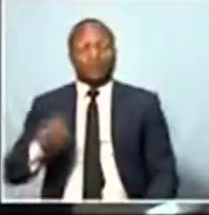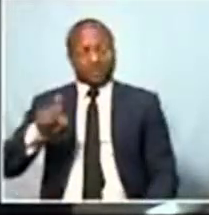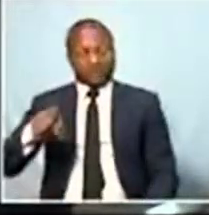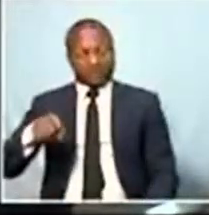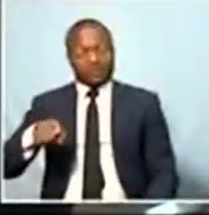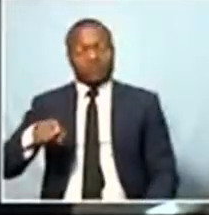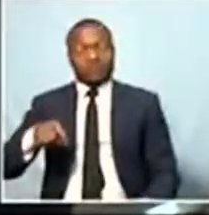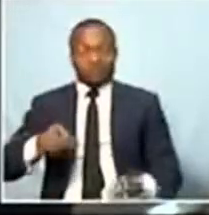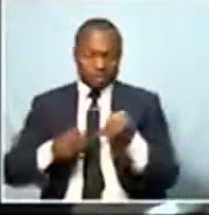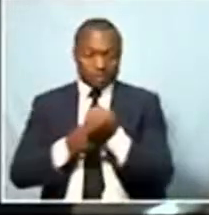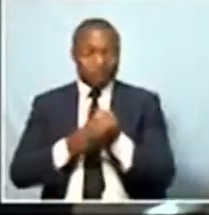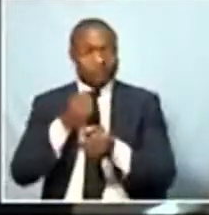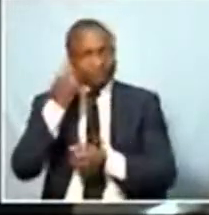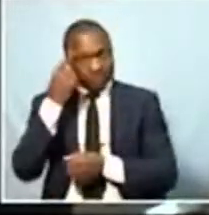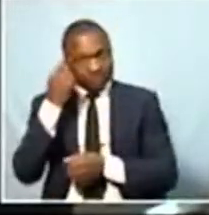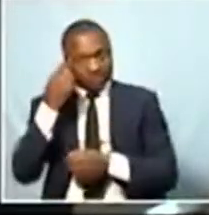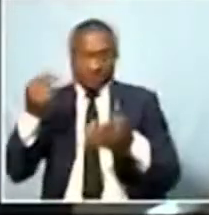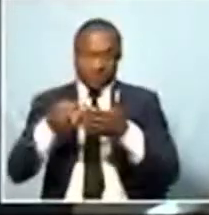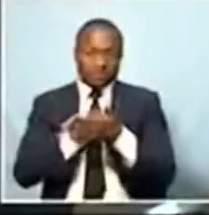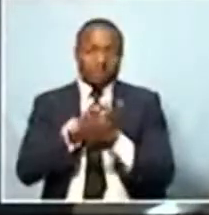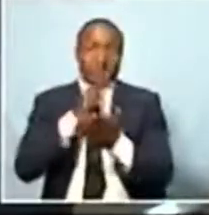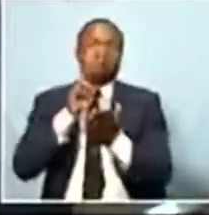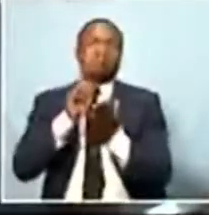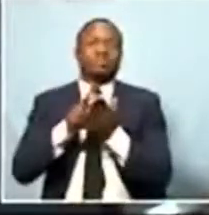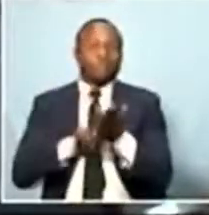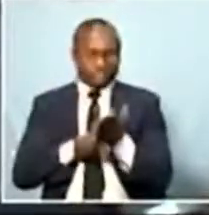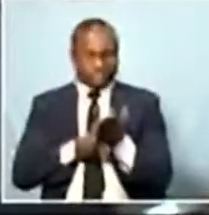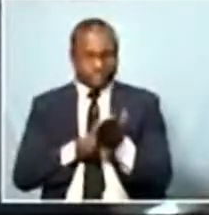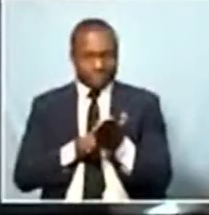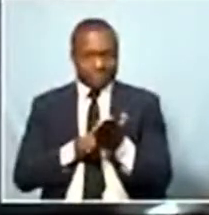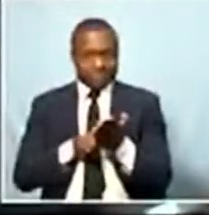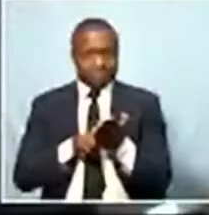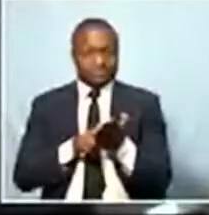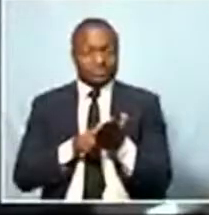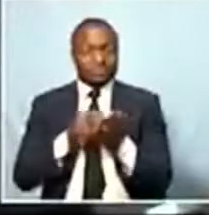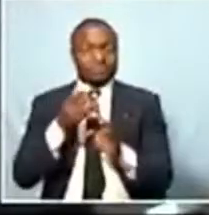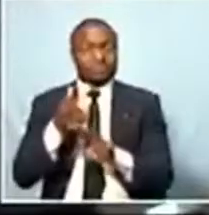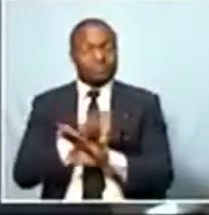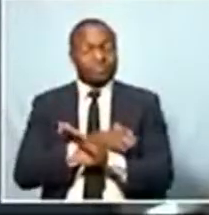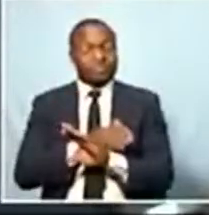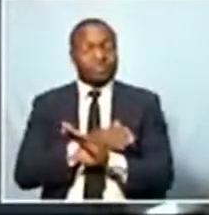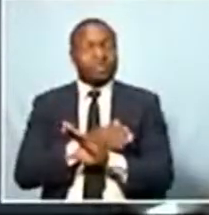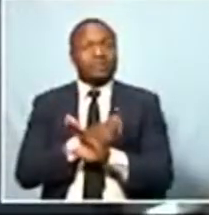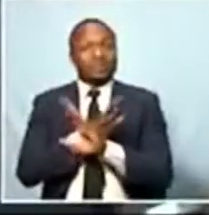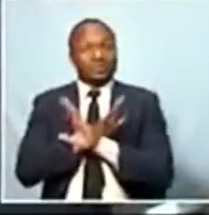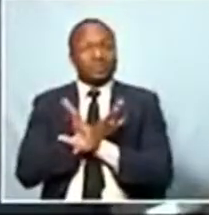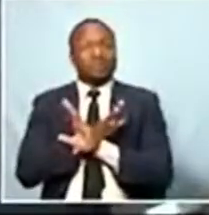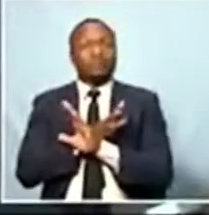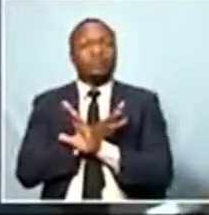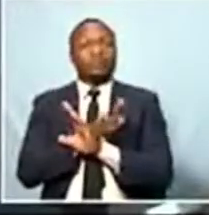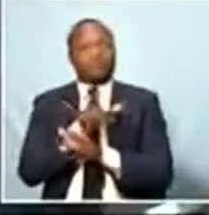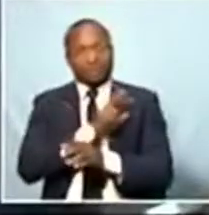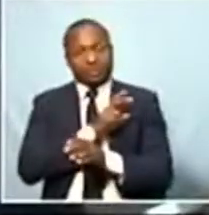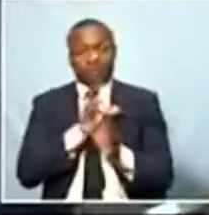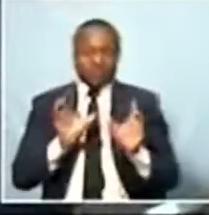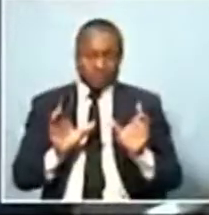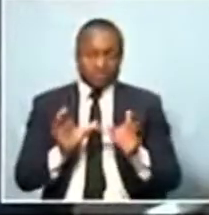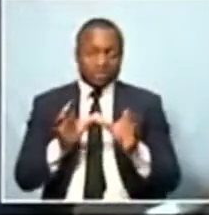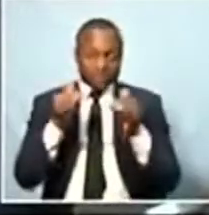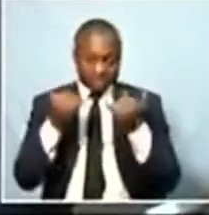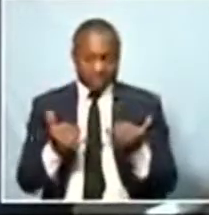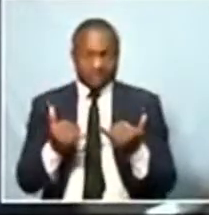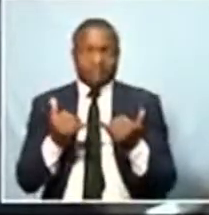capacity in terms of understanding their new role, which is distinct from when it was Zambia Police Force compared to it being now the Zambia